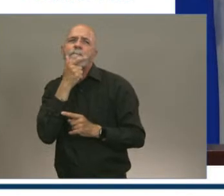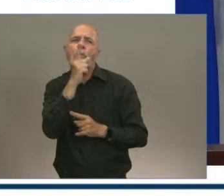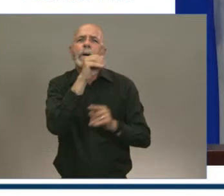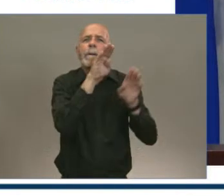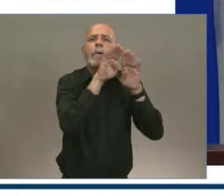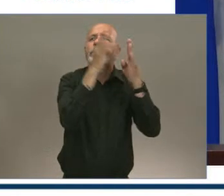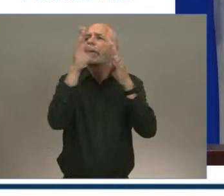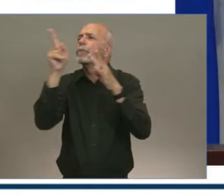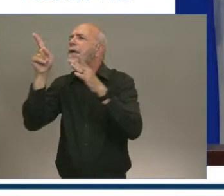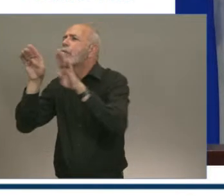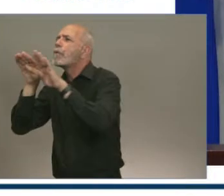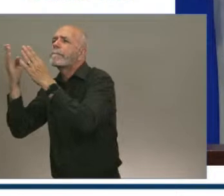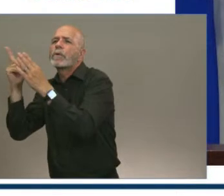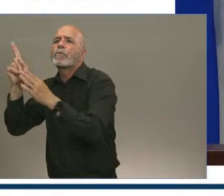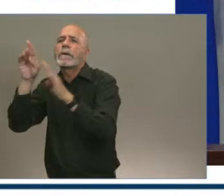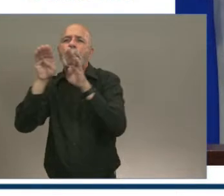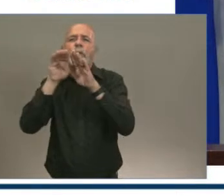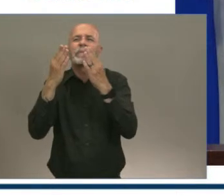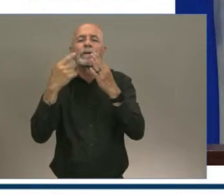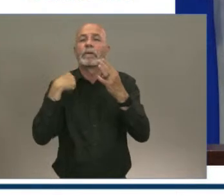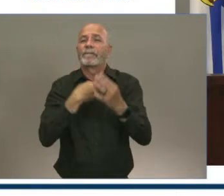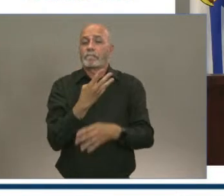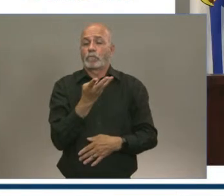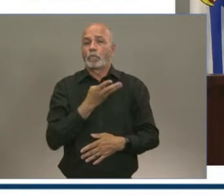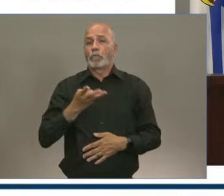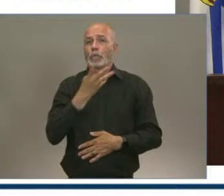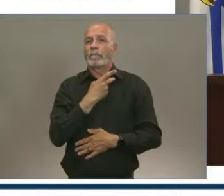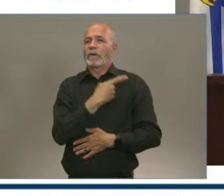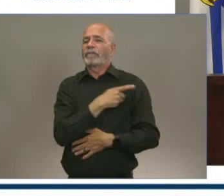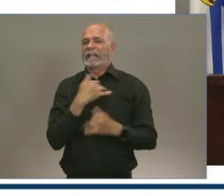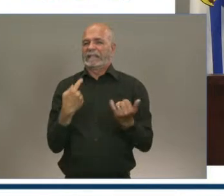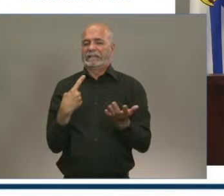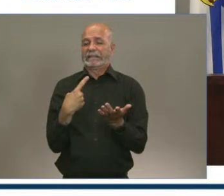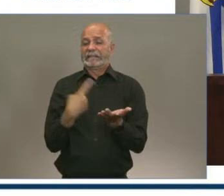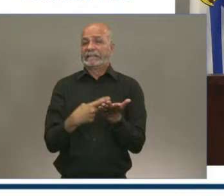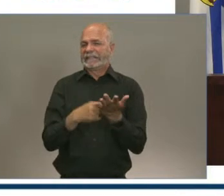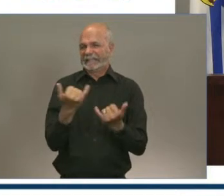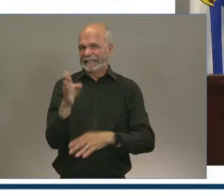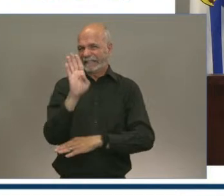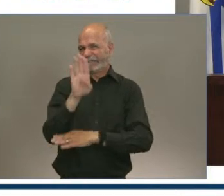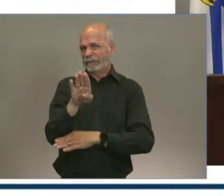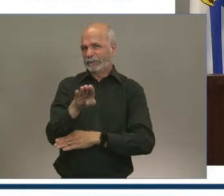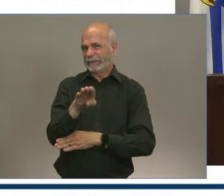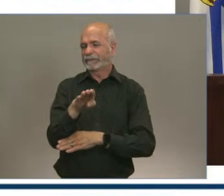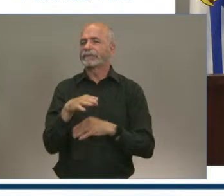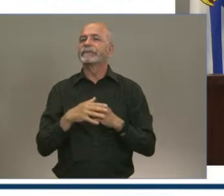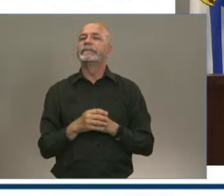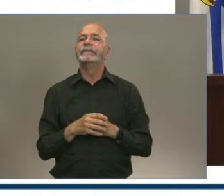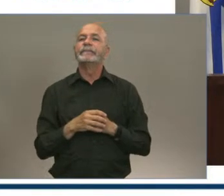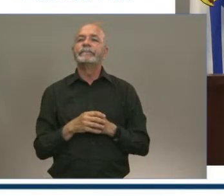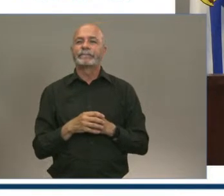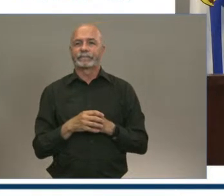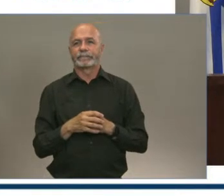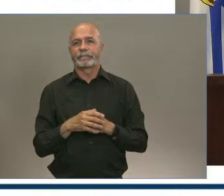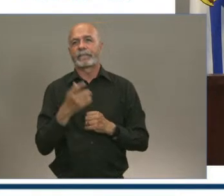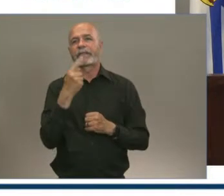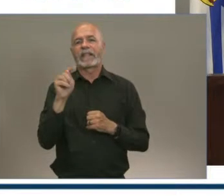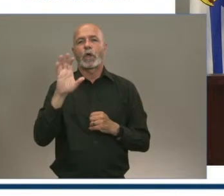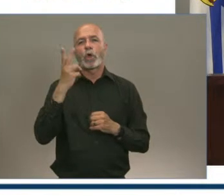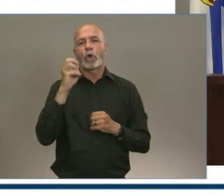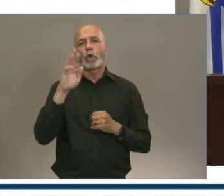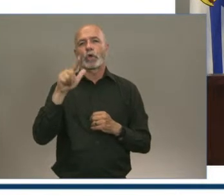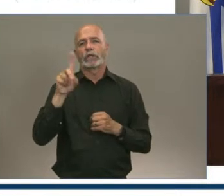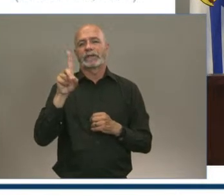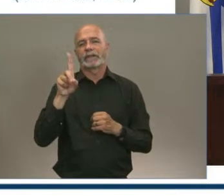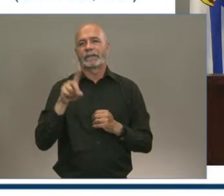group discussion later today. Next, we'll go to John McPhee at the Herald. Go ahead, John. Thank you. This is a